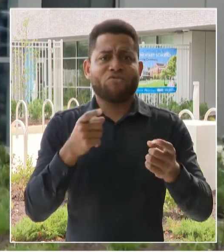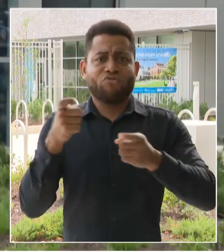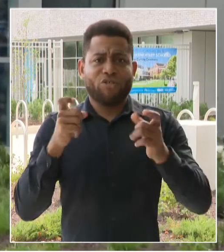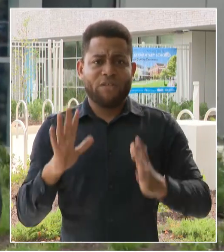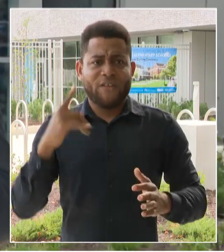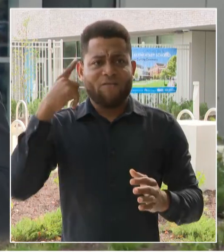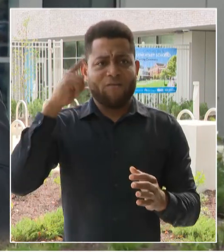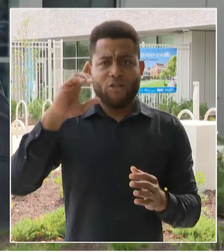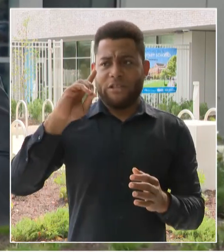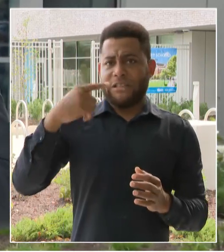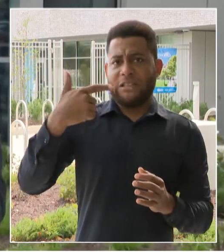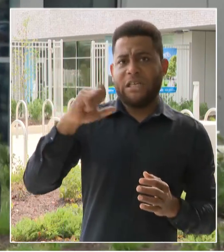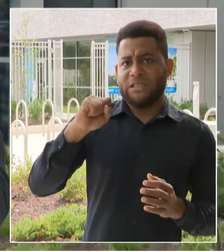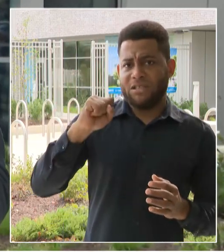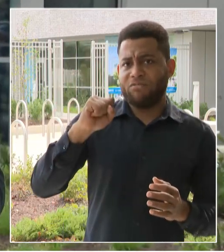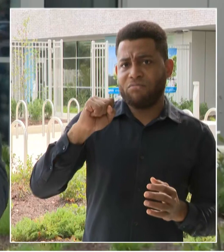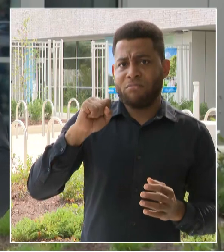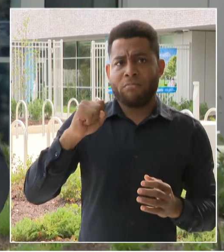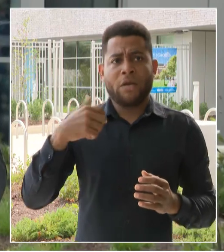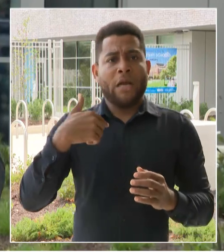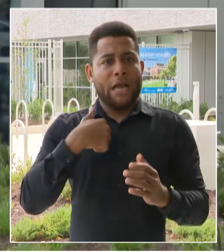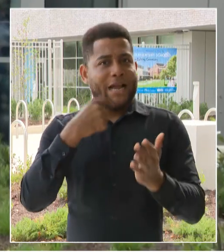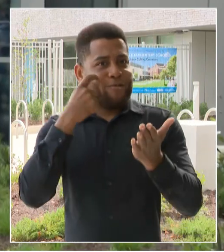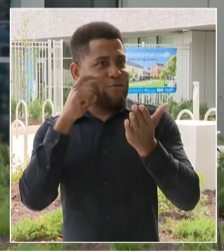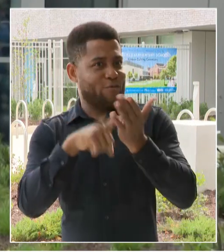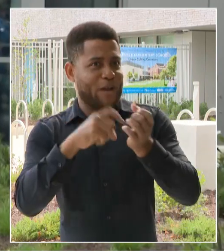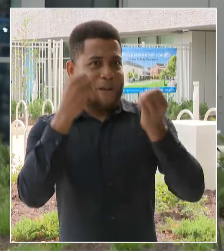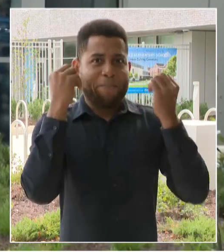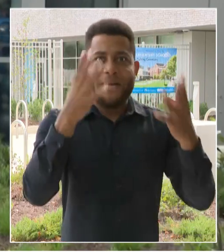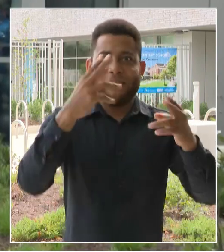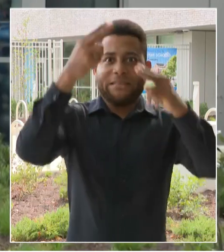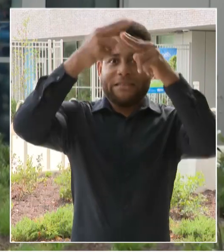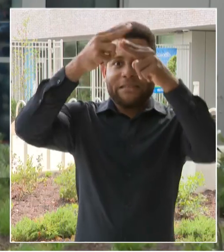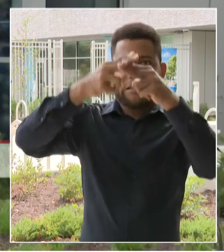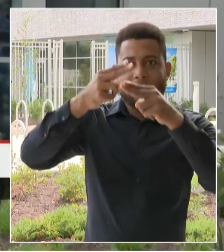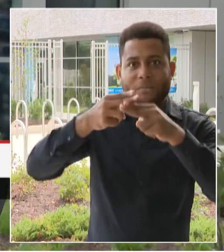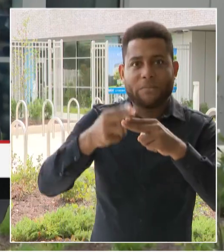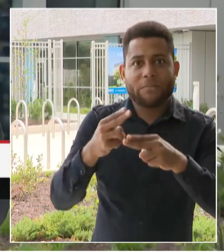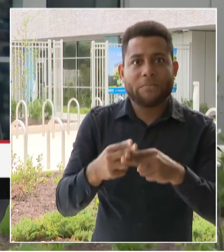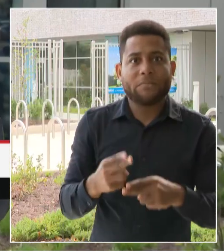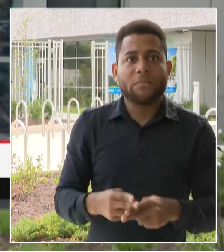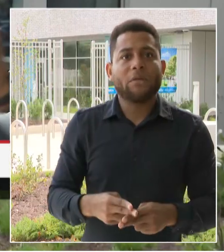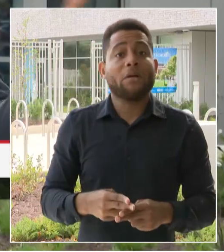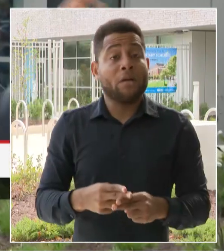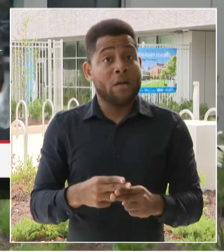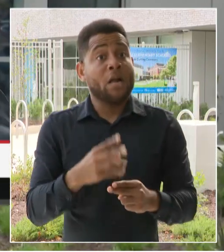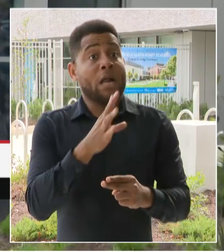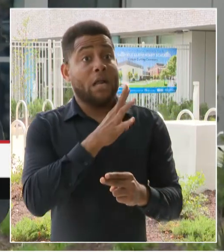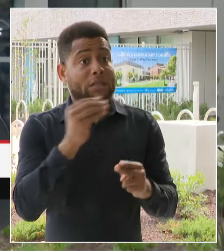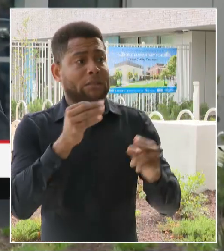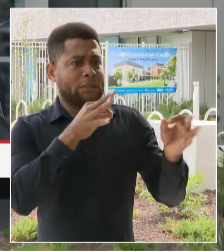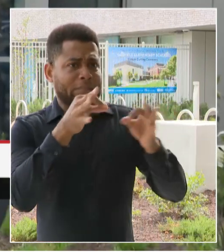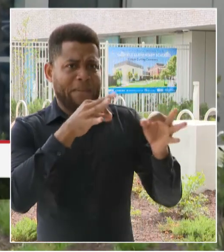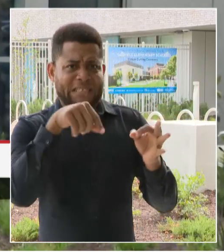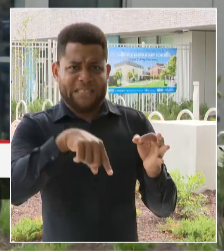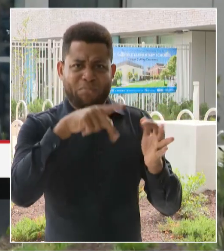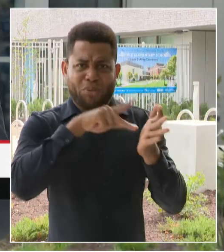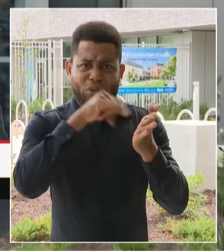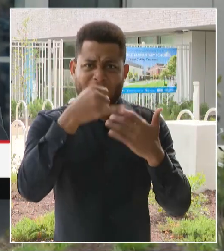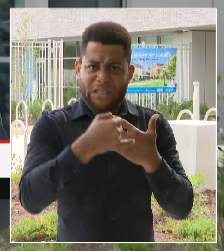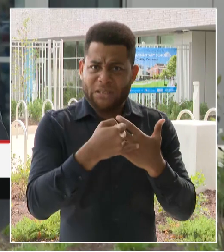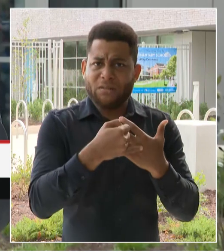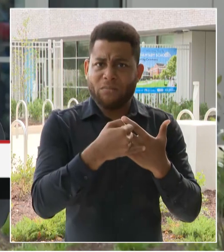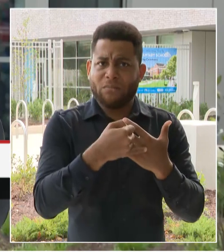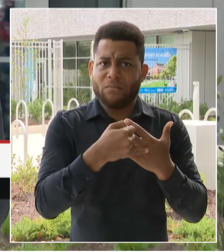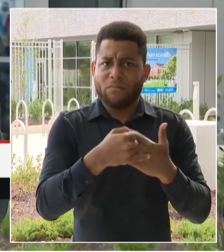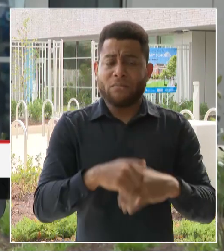of the unsung heroes, and also to tell you a little more about this phenomenal project. The Chancellor called it a village. I'll call it a